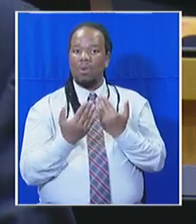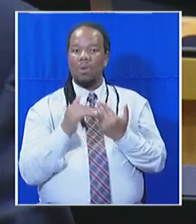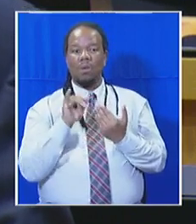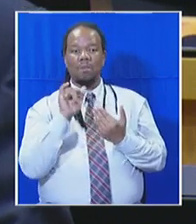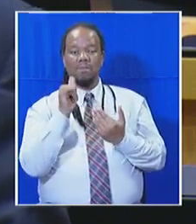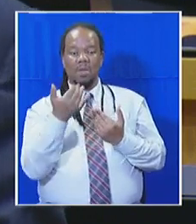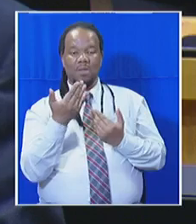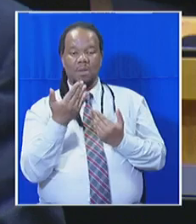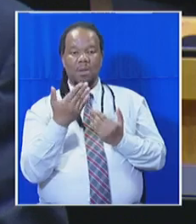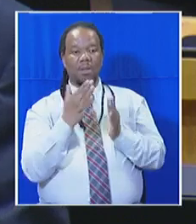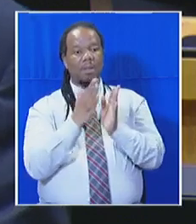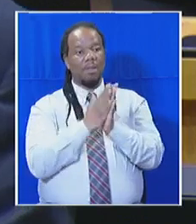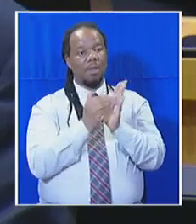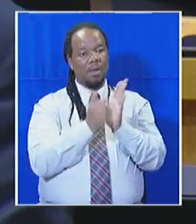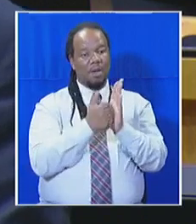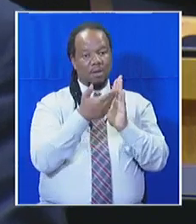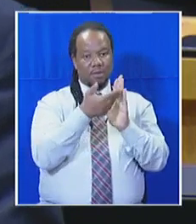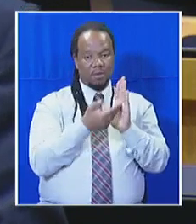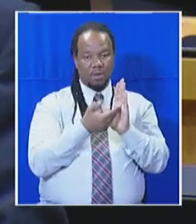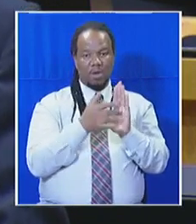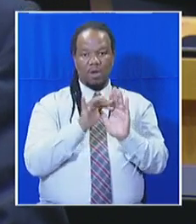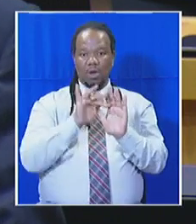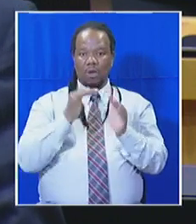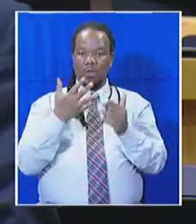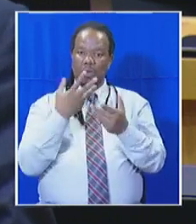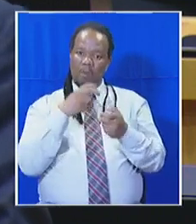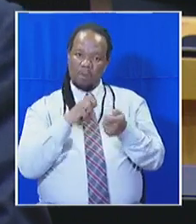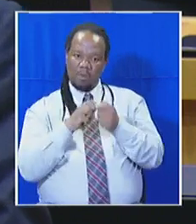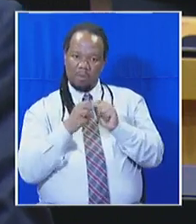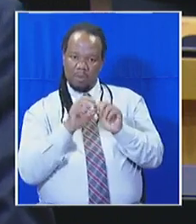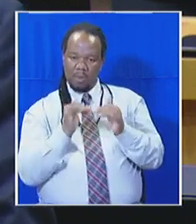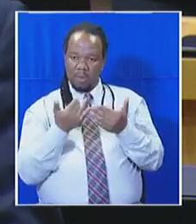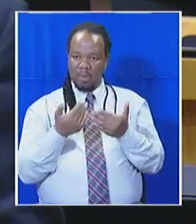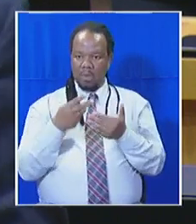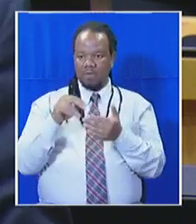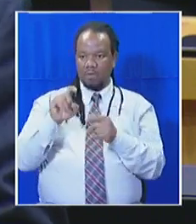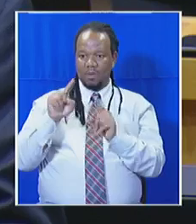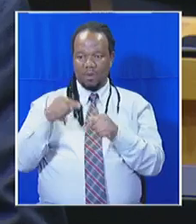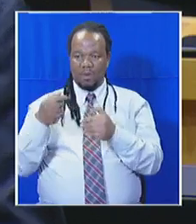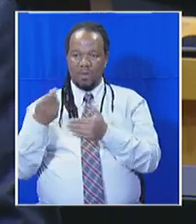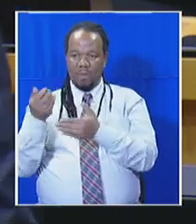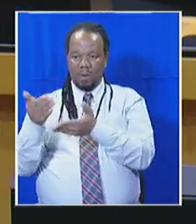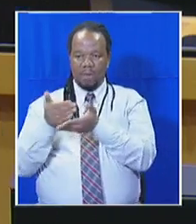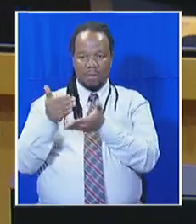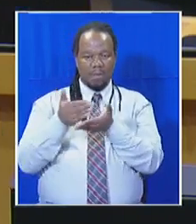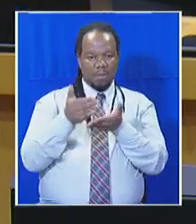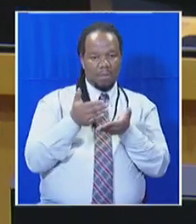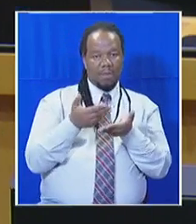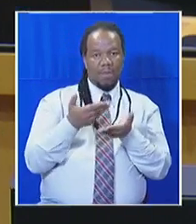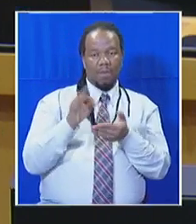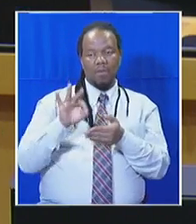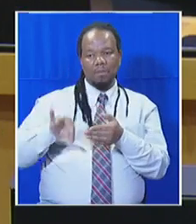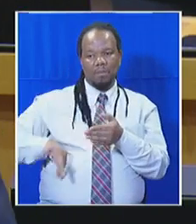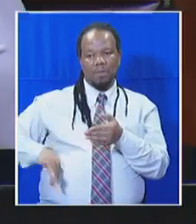in an unintended way, be hindering us from collecting monies that are owed by NSFAS